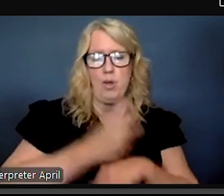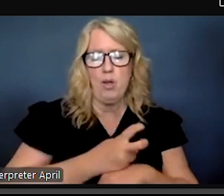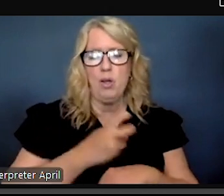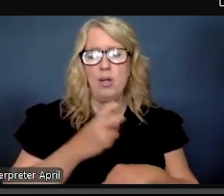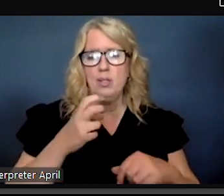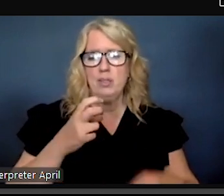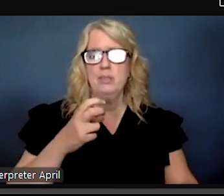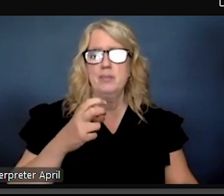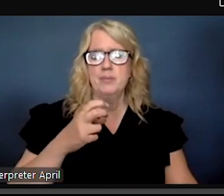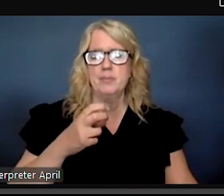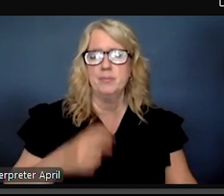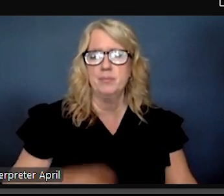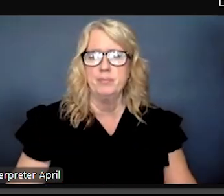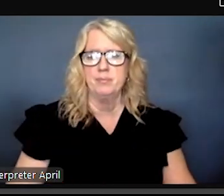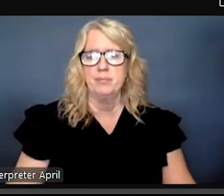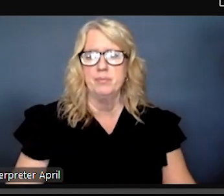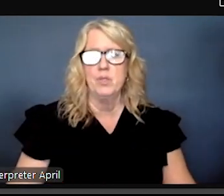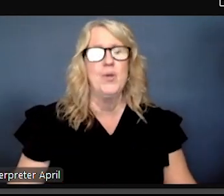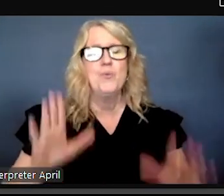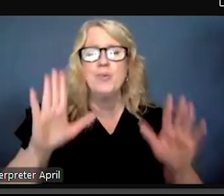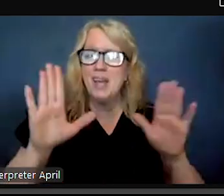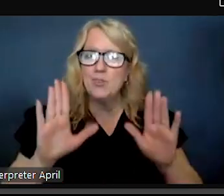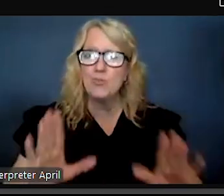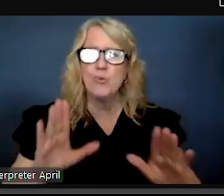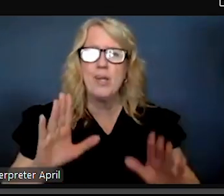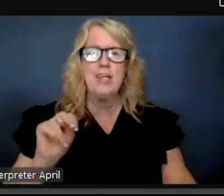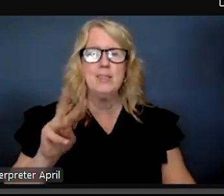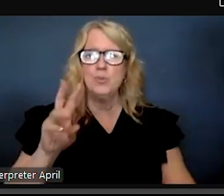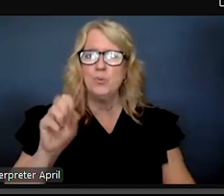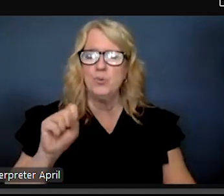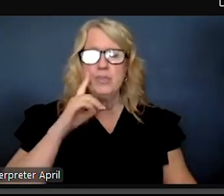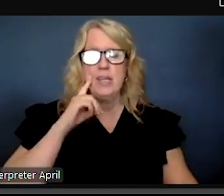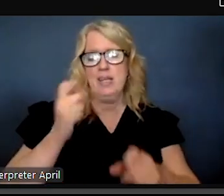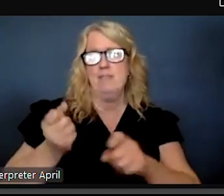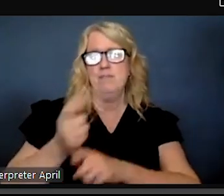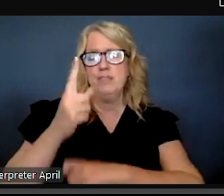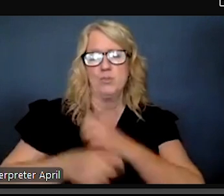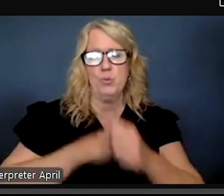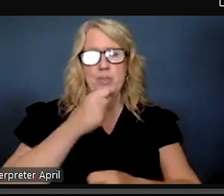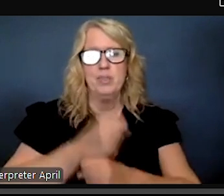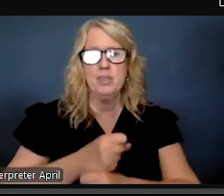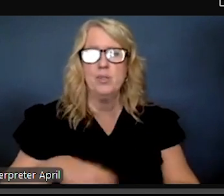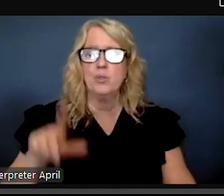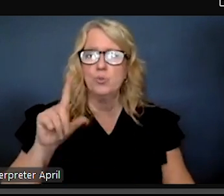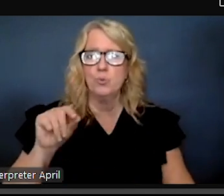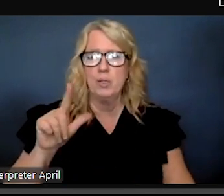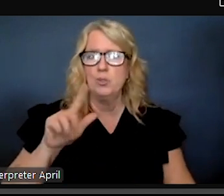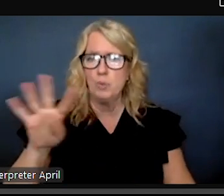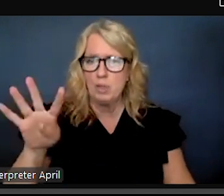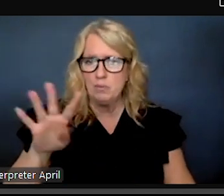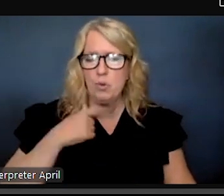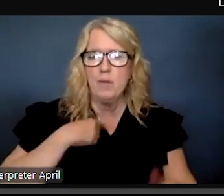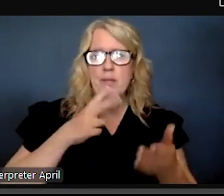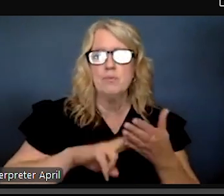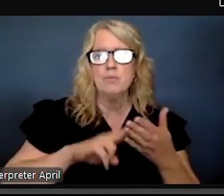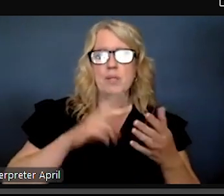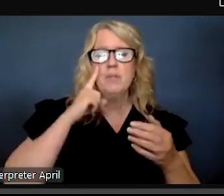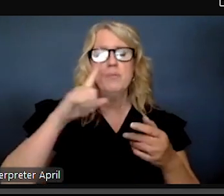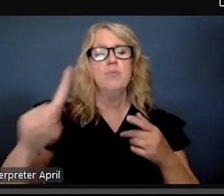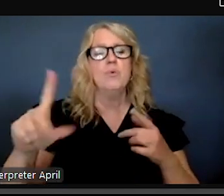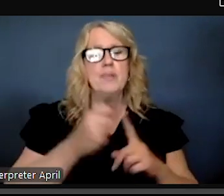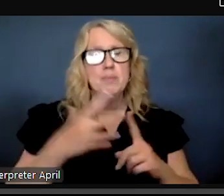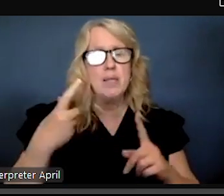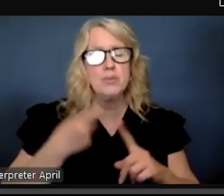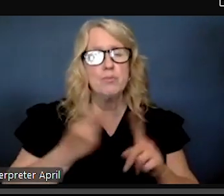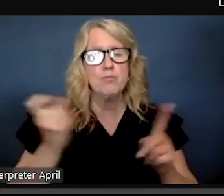late, but we had great news in fiscal year 24. We signed on for Medicaid expansion here in